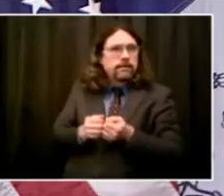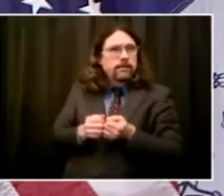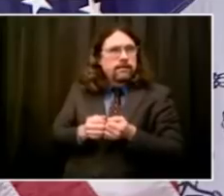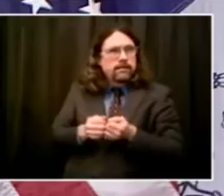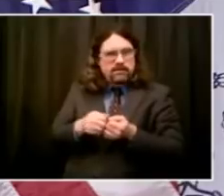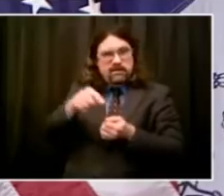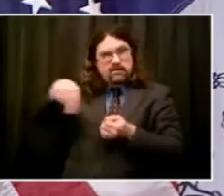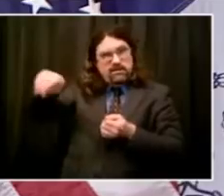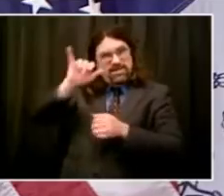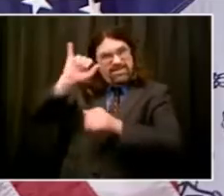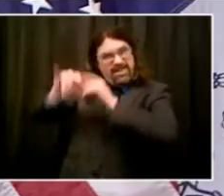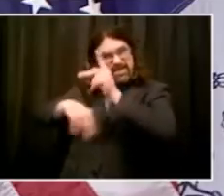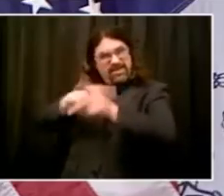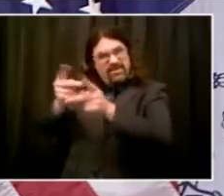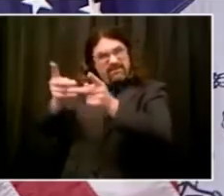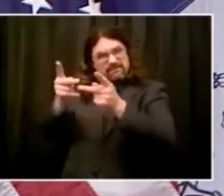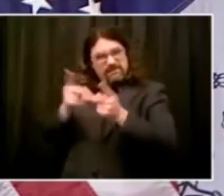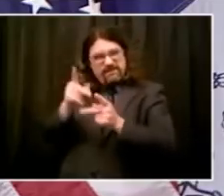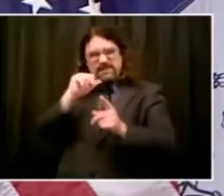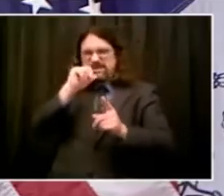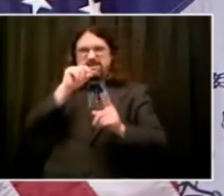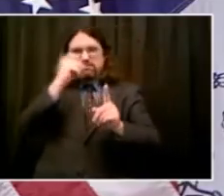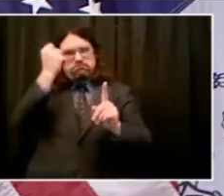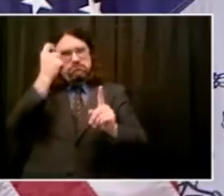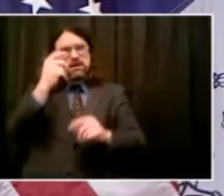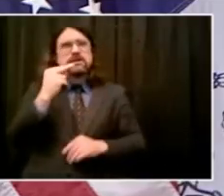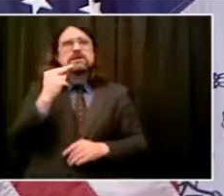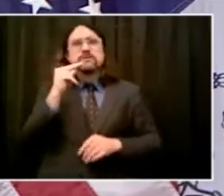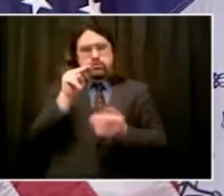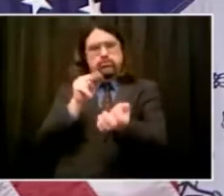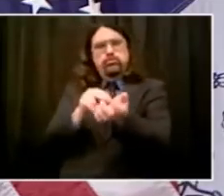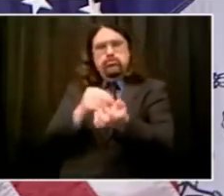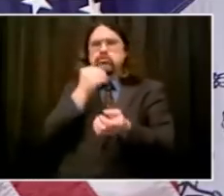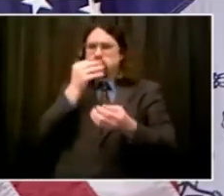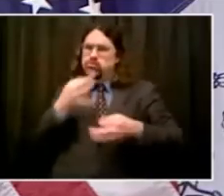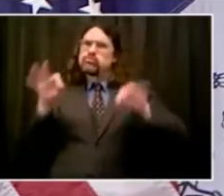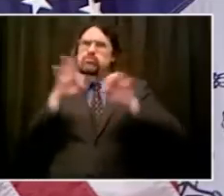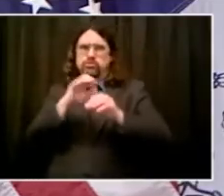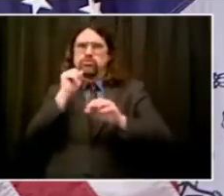need 24-hour care? Thank you, Katie. Very good question.